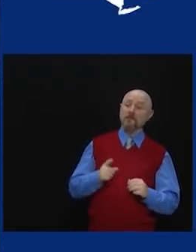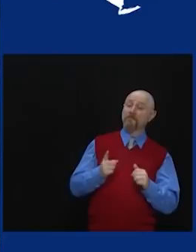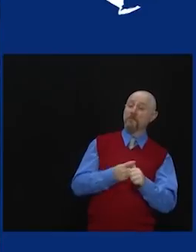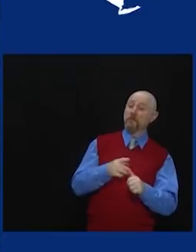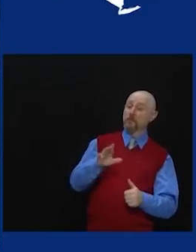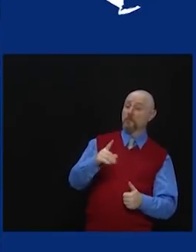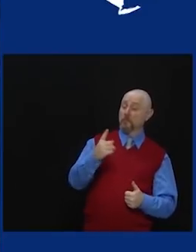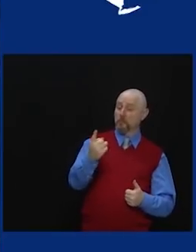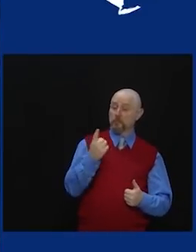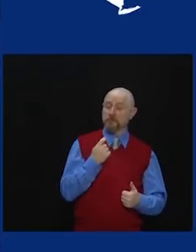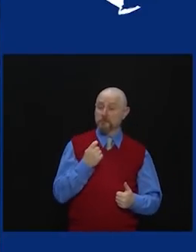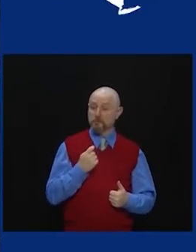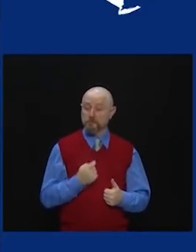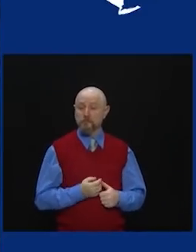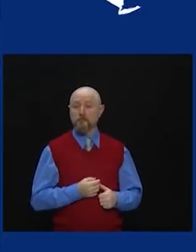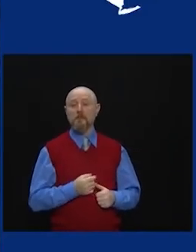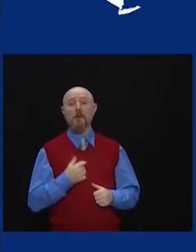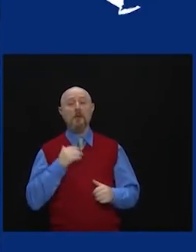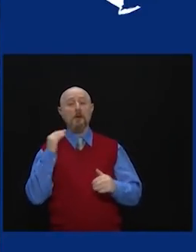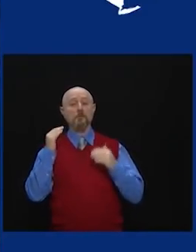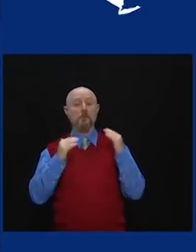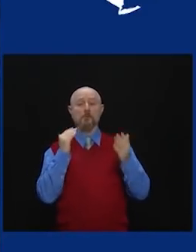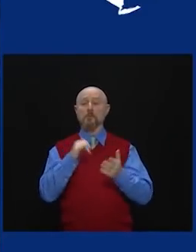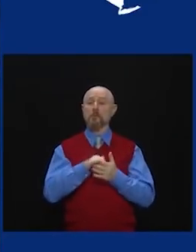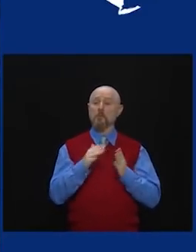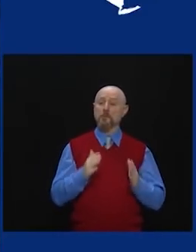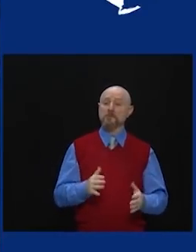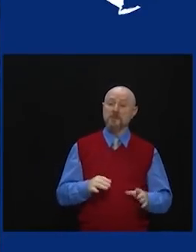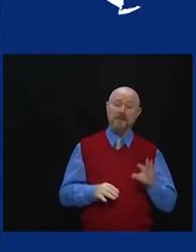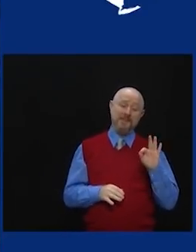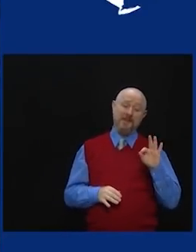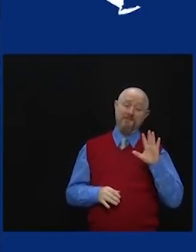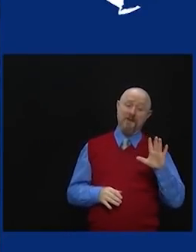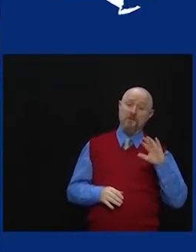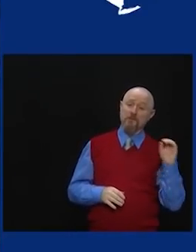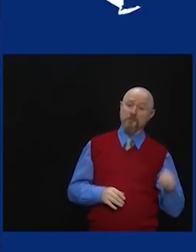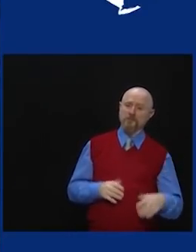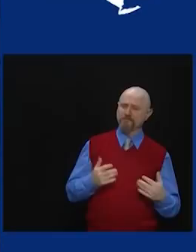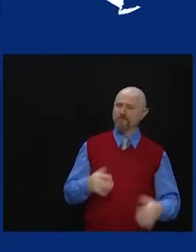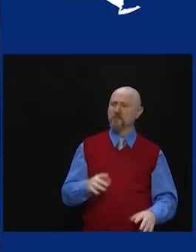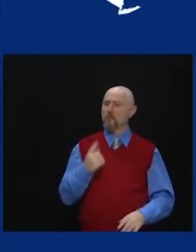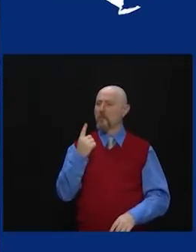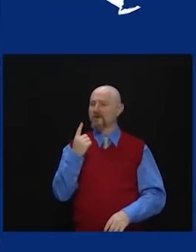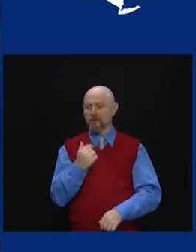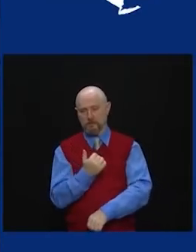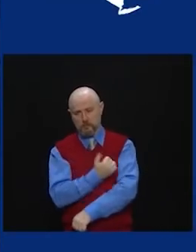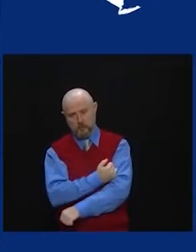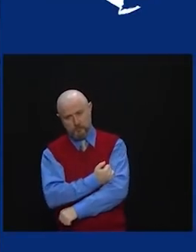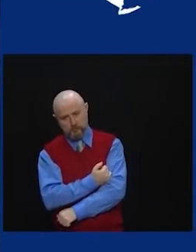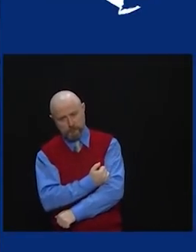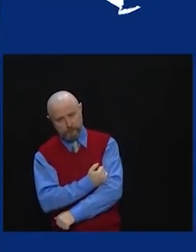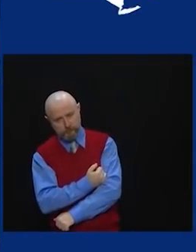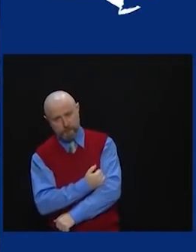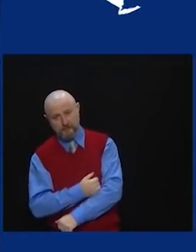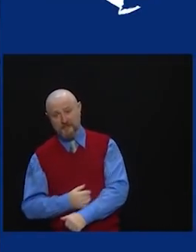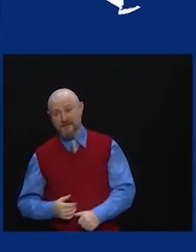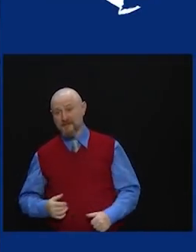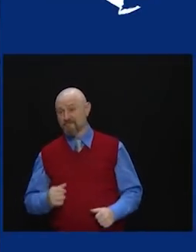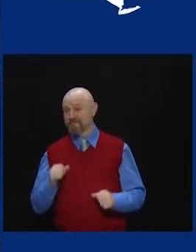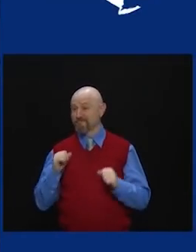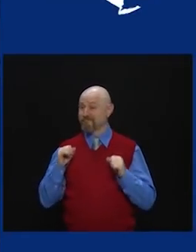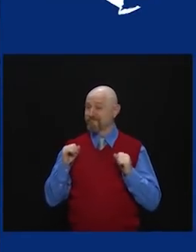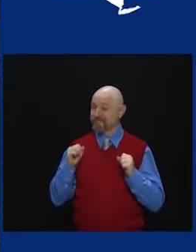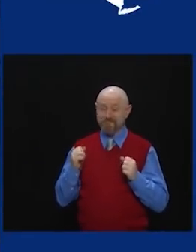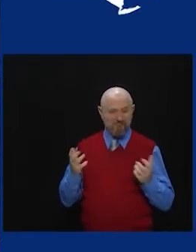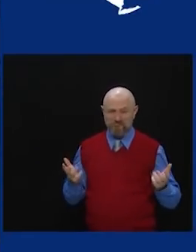of adult New Yorkers have already had one dose. That is quite extraordinary. I don't know that we're going to get to 100%.